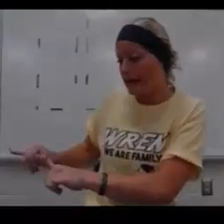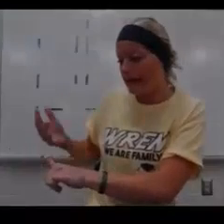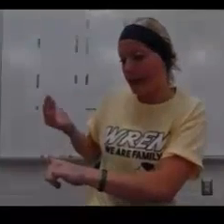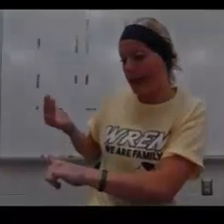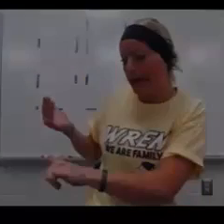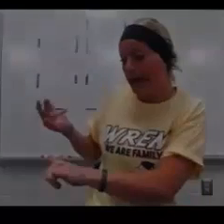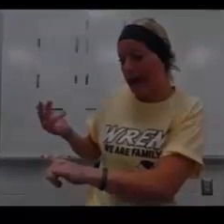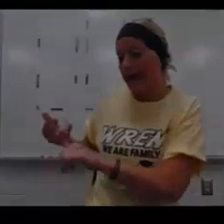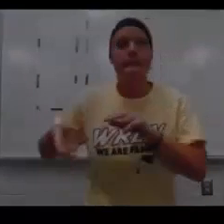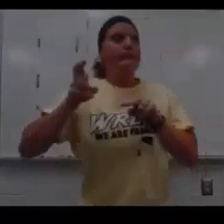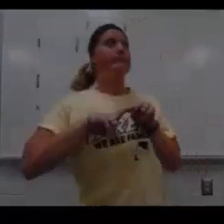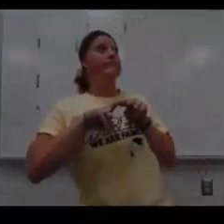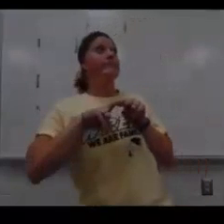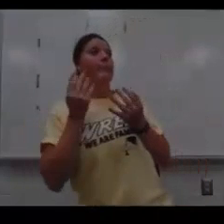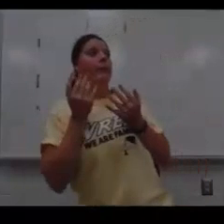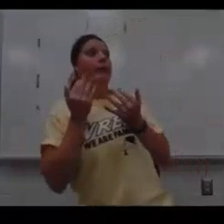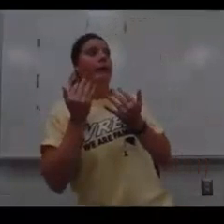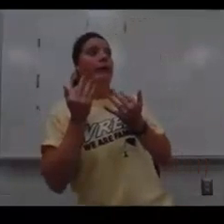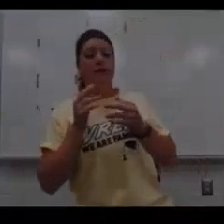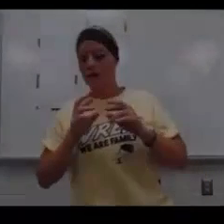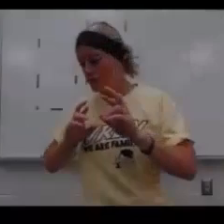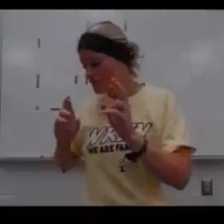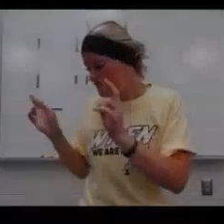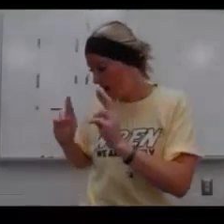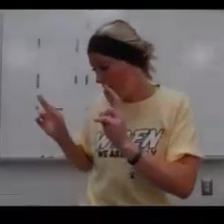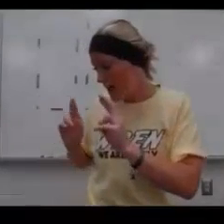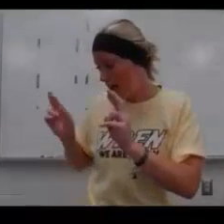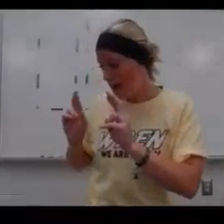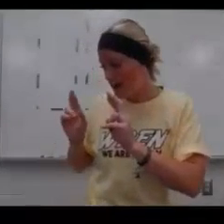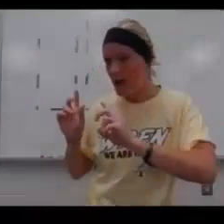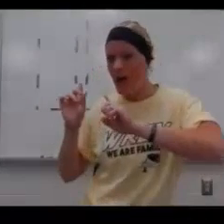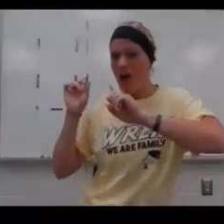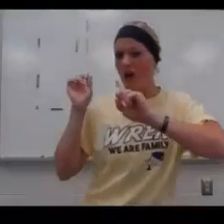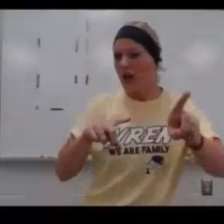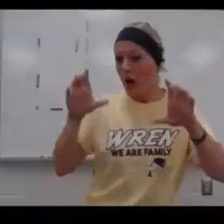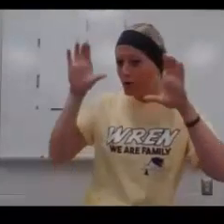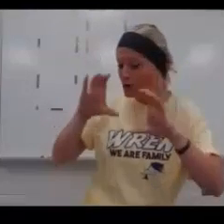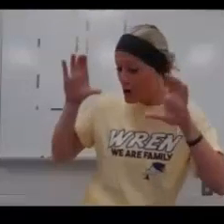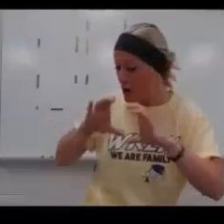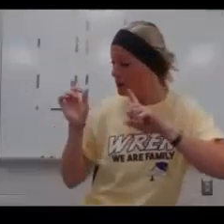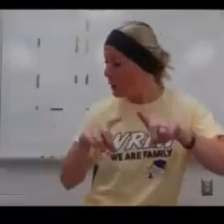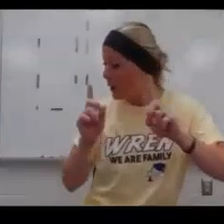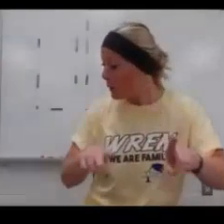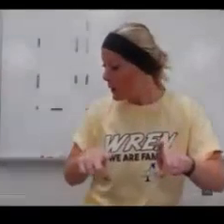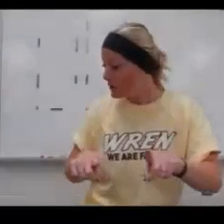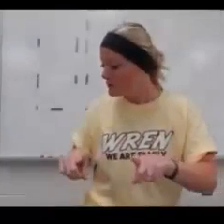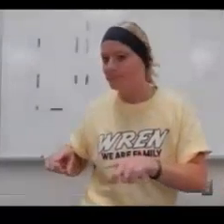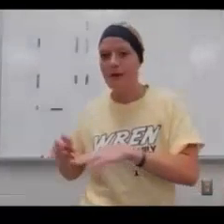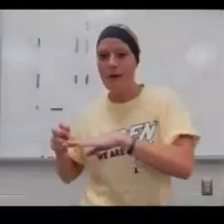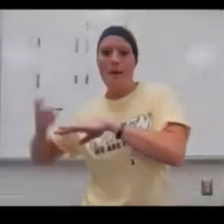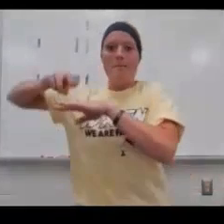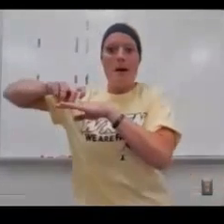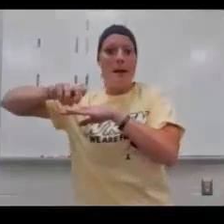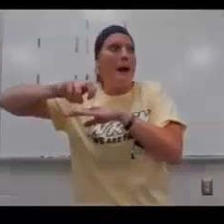Okay, doggy, wait. Stay. And the dog would sit and wait. Are you ready? Okay, go search